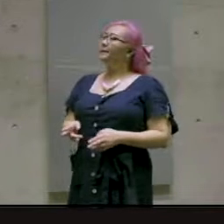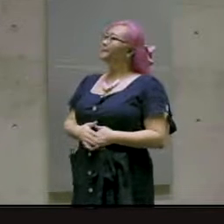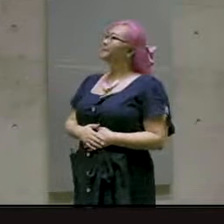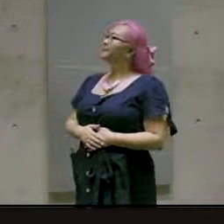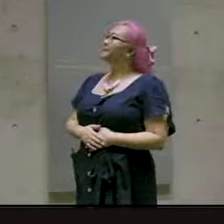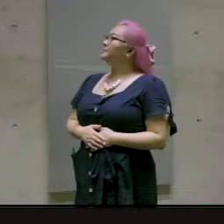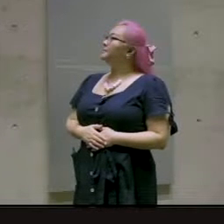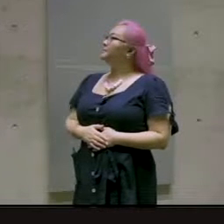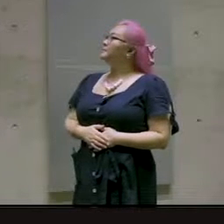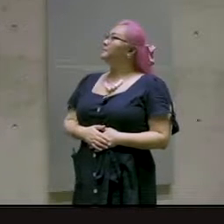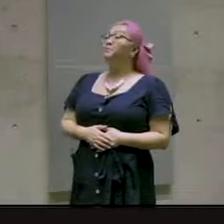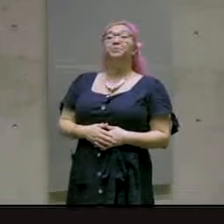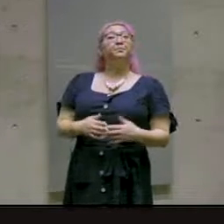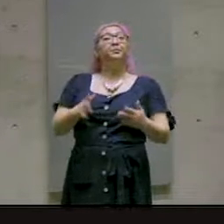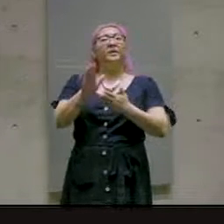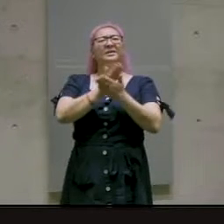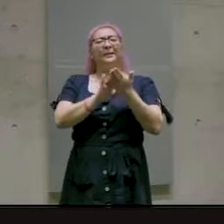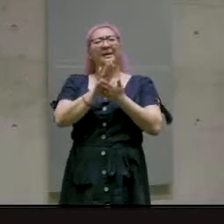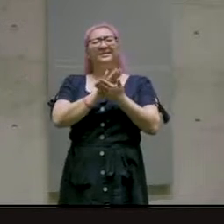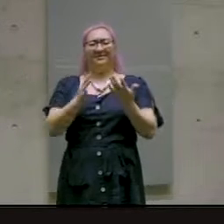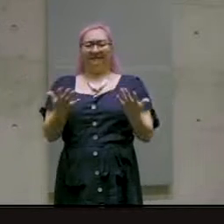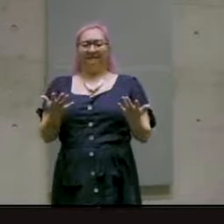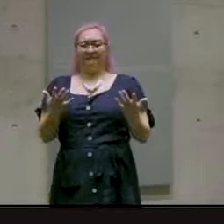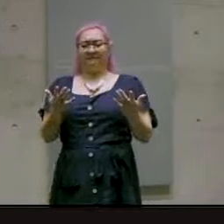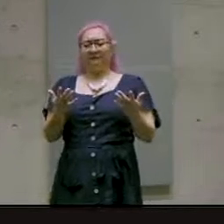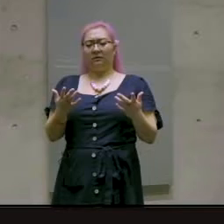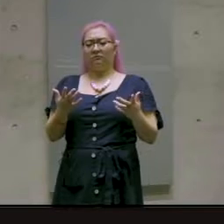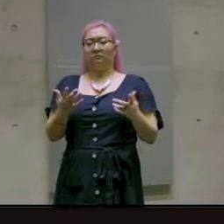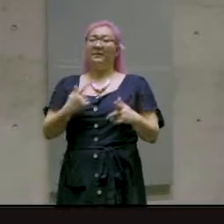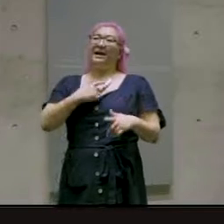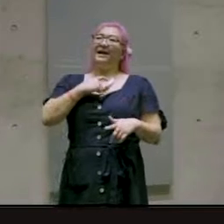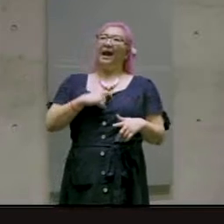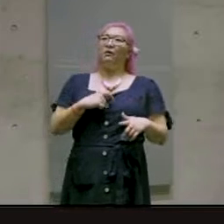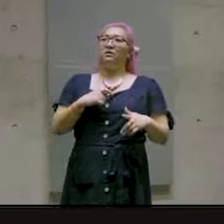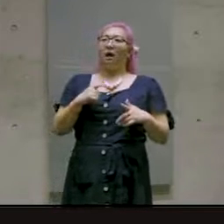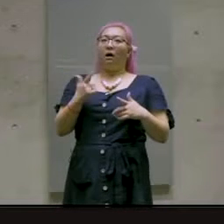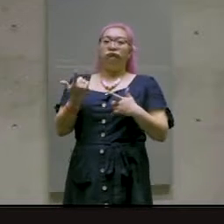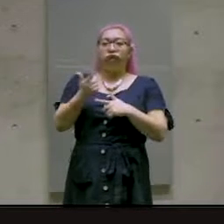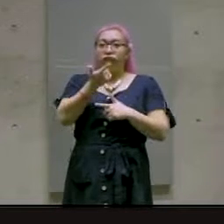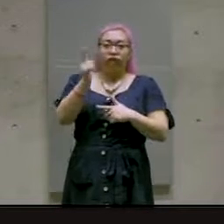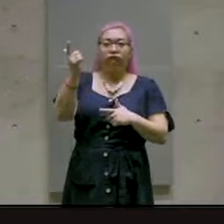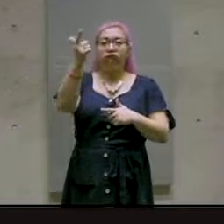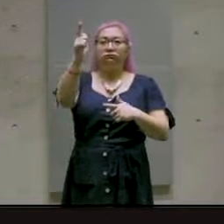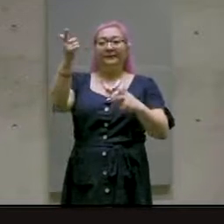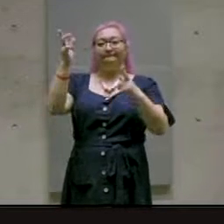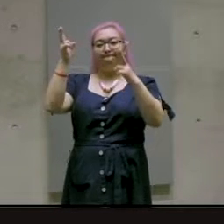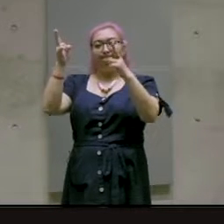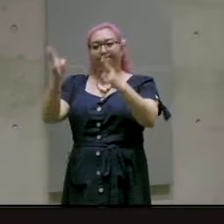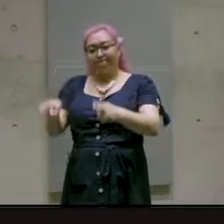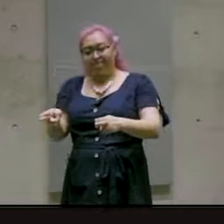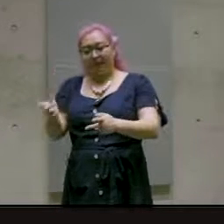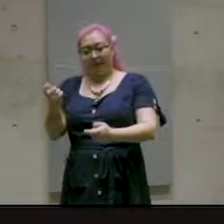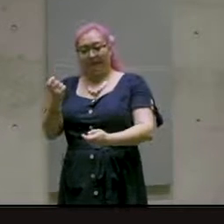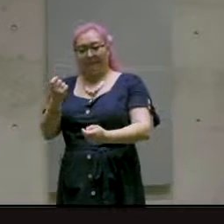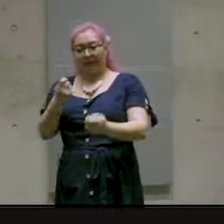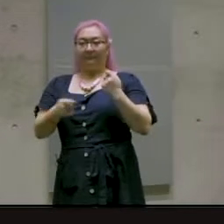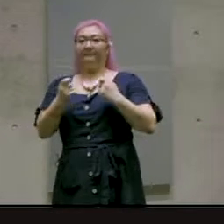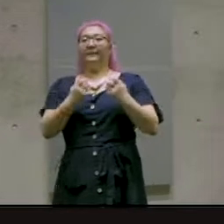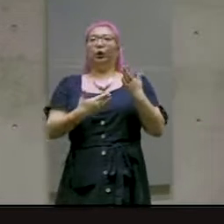kind of the thread with a new player character. It's also kind of very much embedded in kind of loneliness,